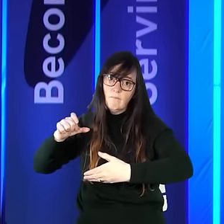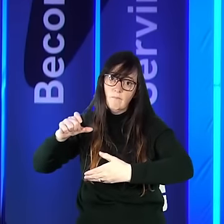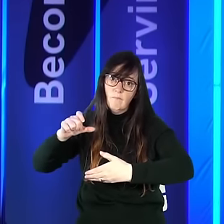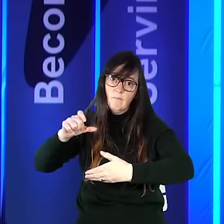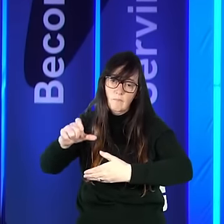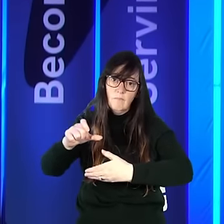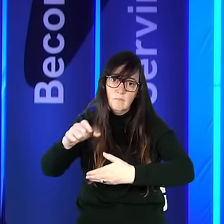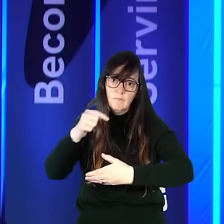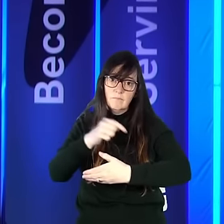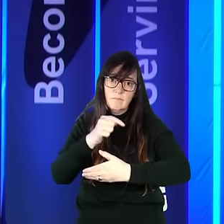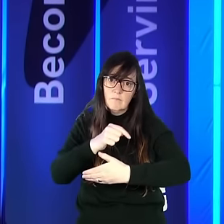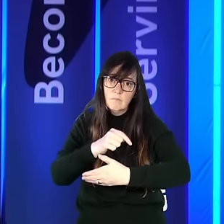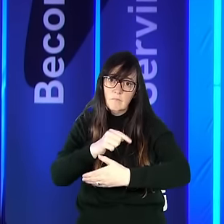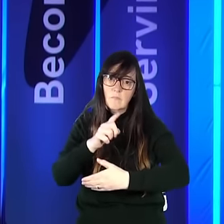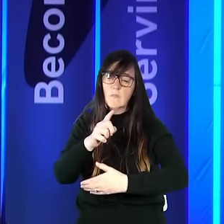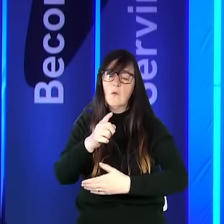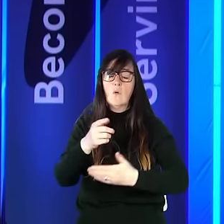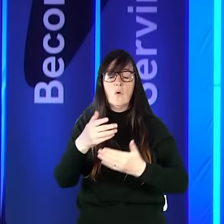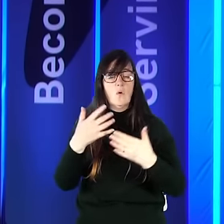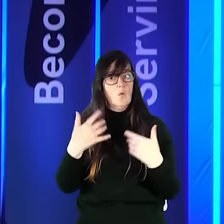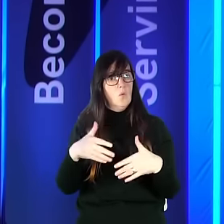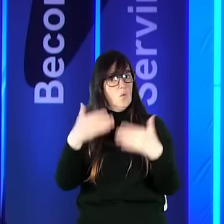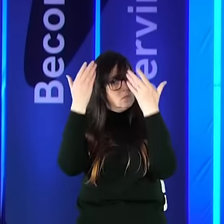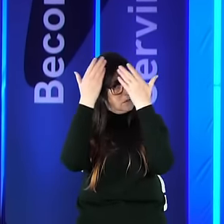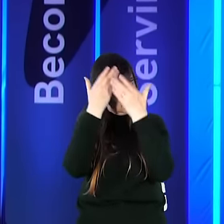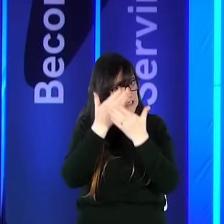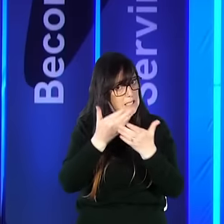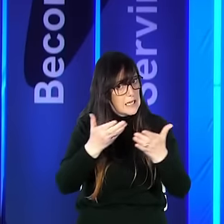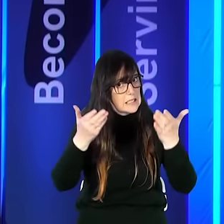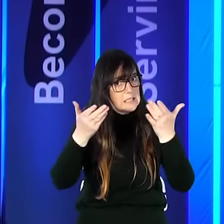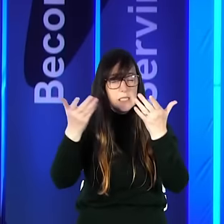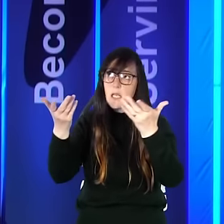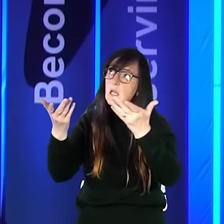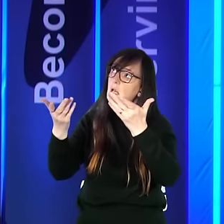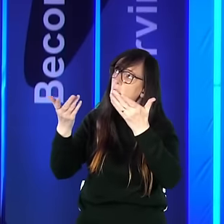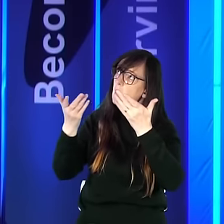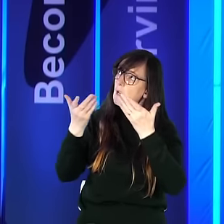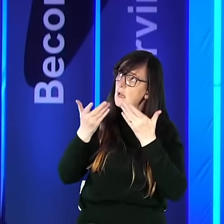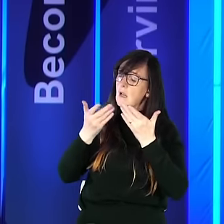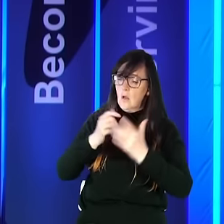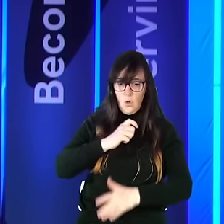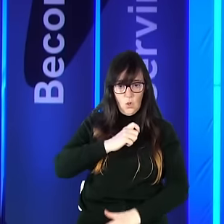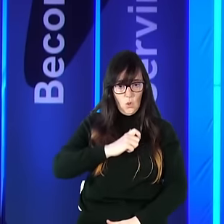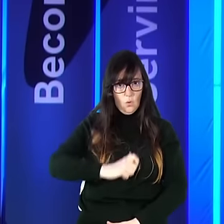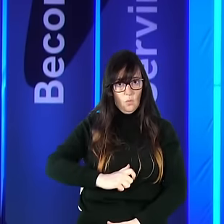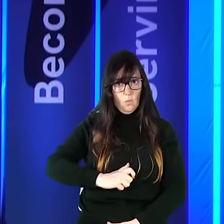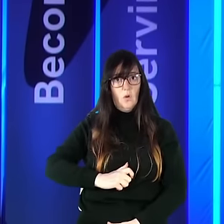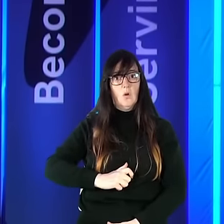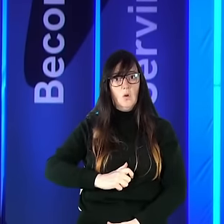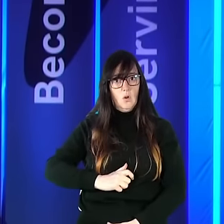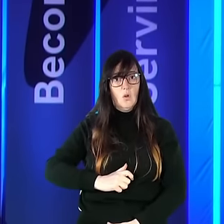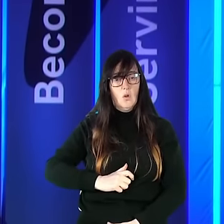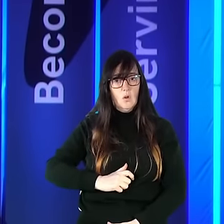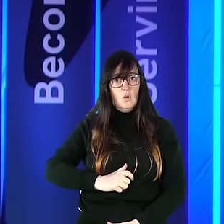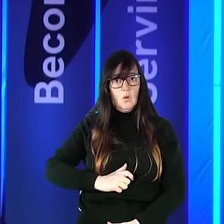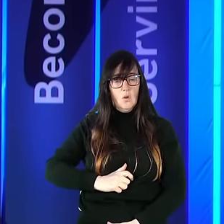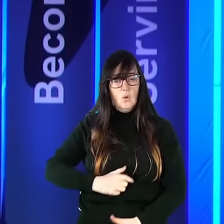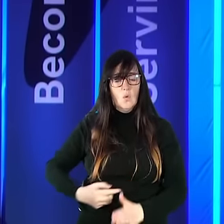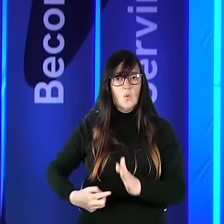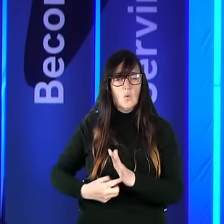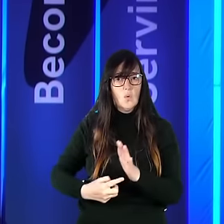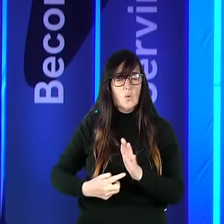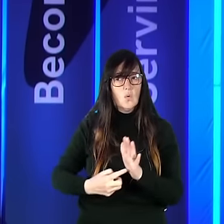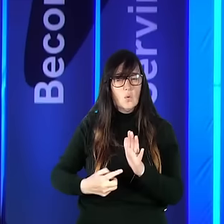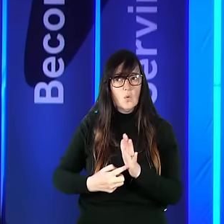Brothers and sisters, what dignity we have been crowned with as human beings. And it's so important that